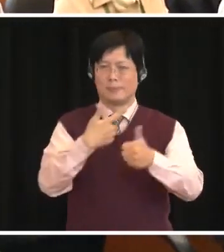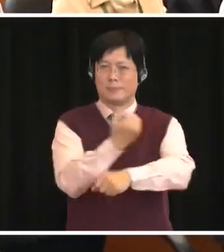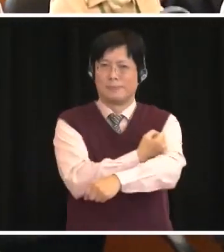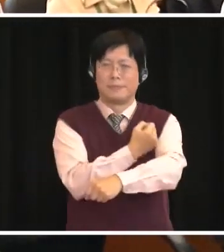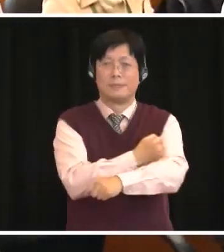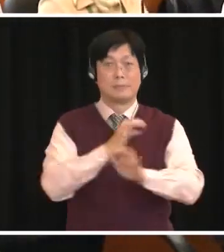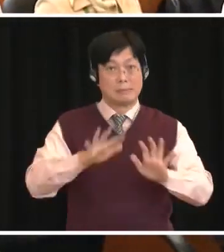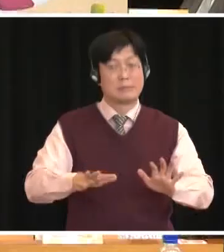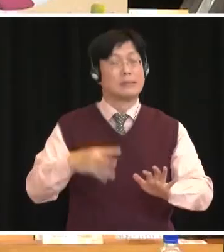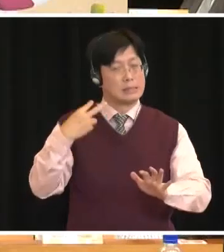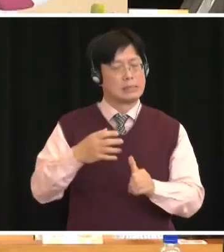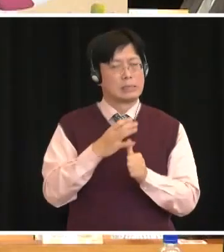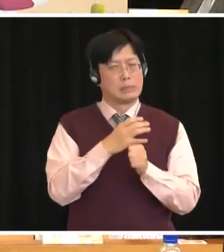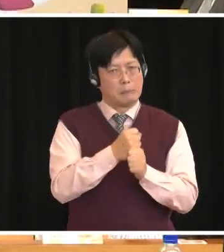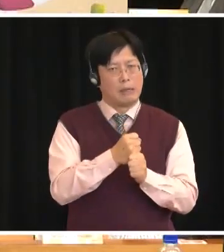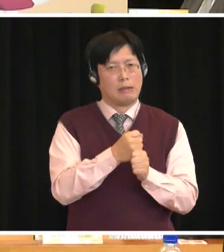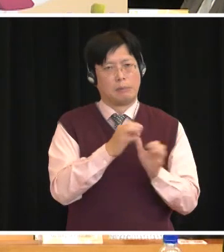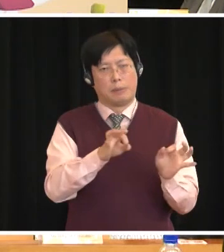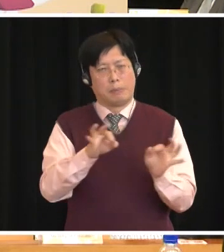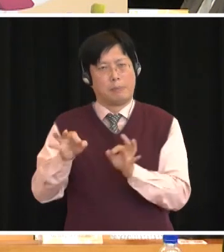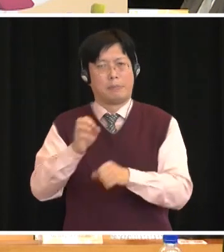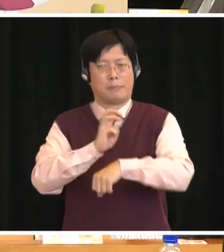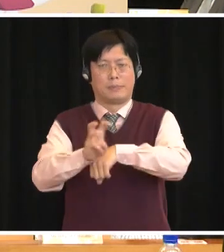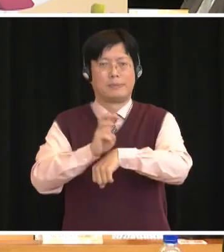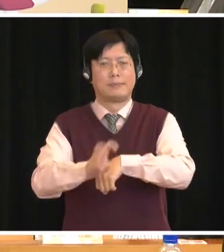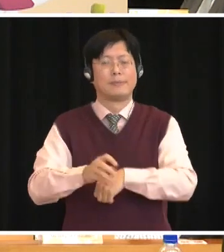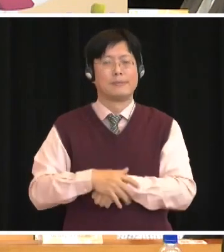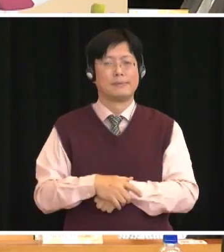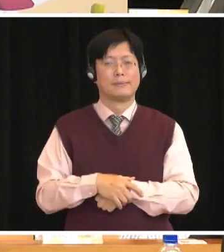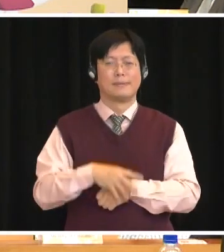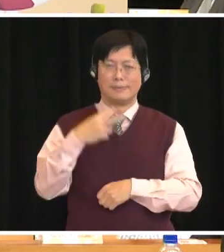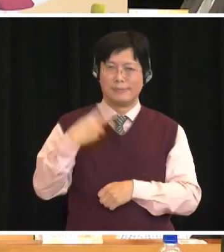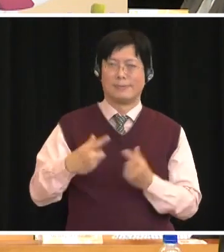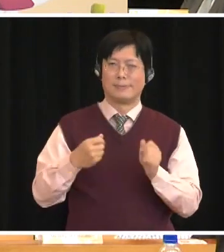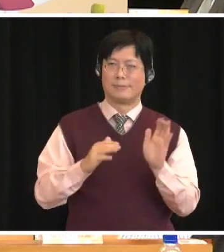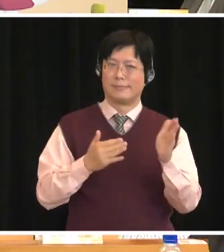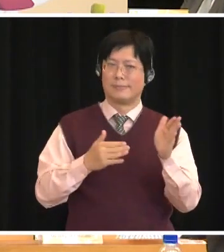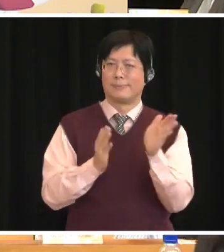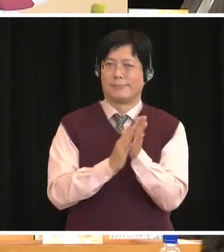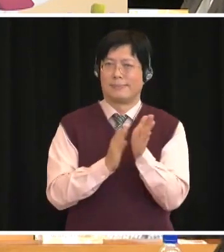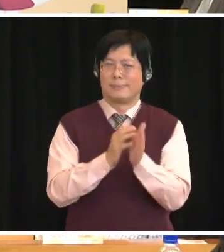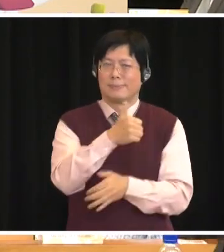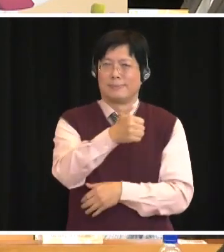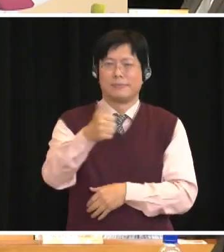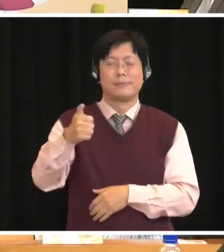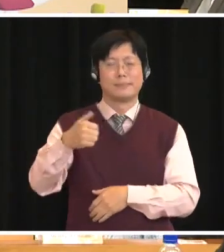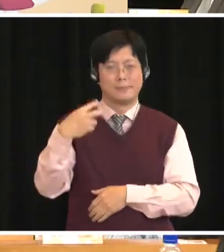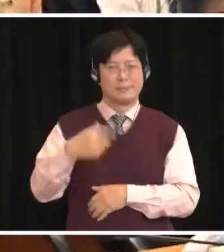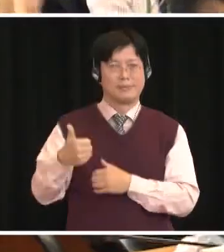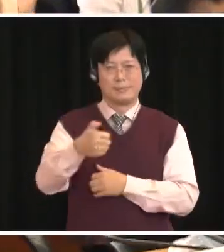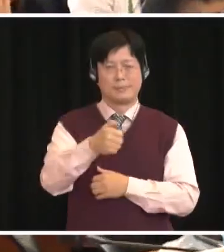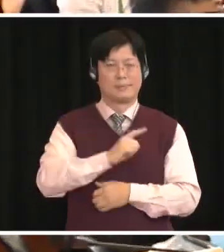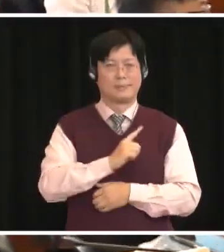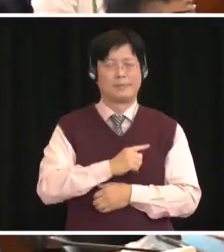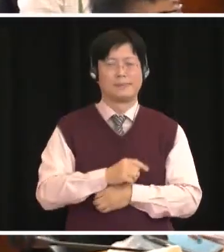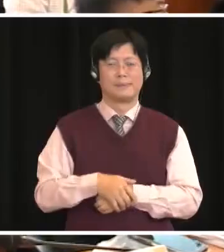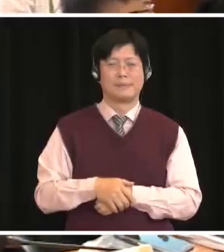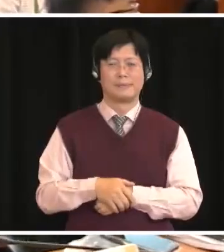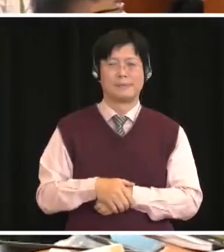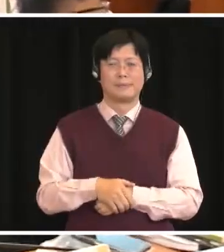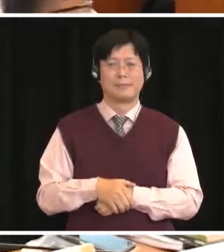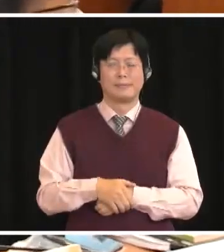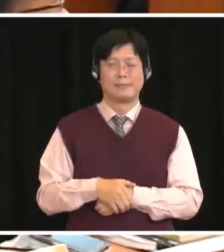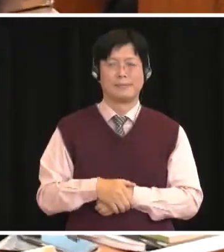Before we officially end this session, I want to thank the 5 committee members. Let's give a round of applause to the 5